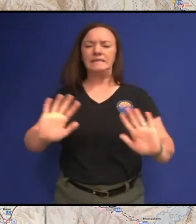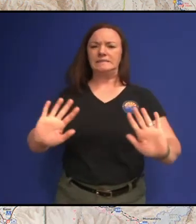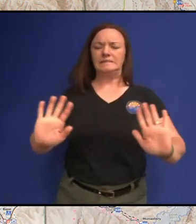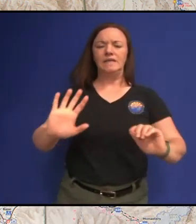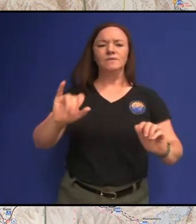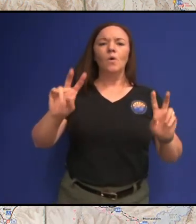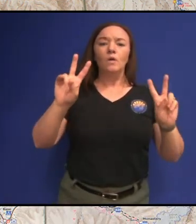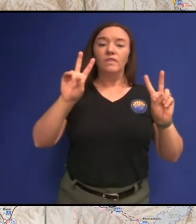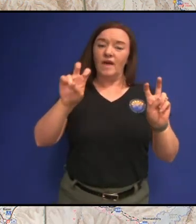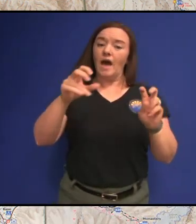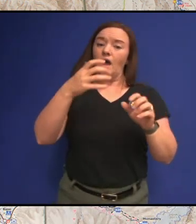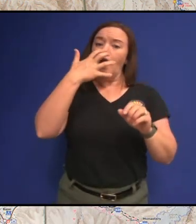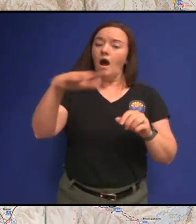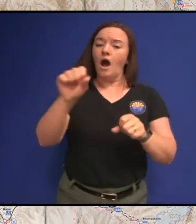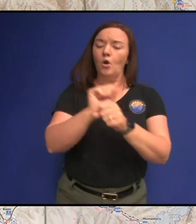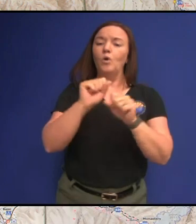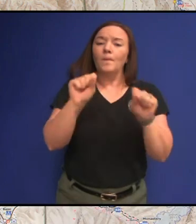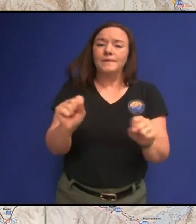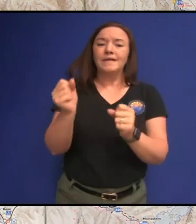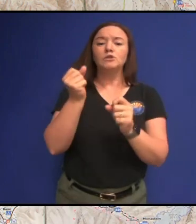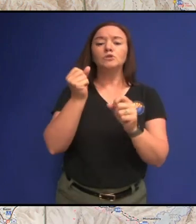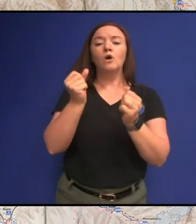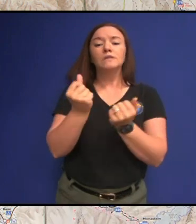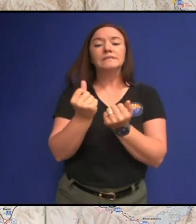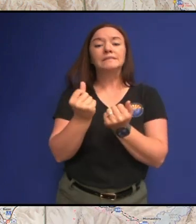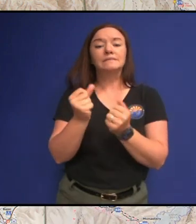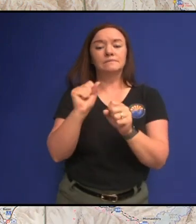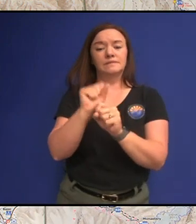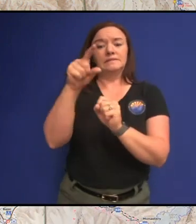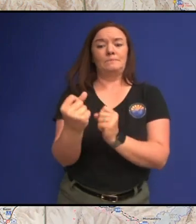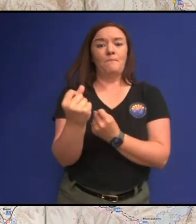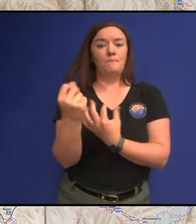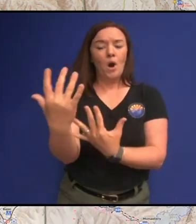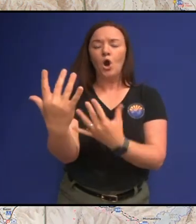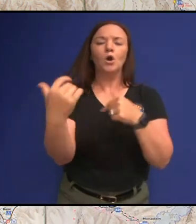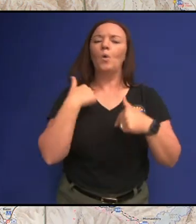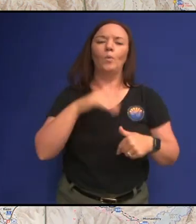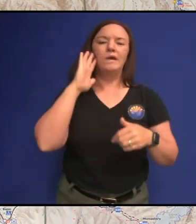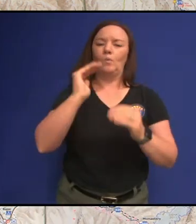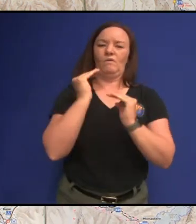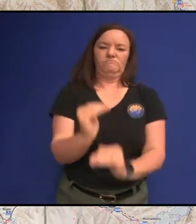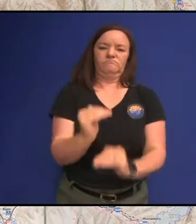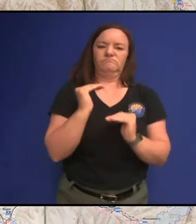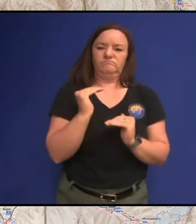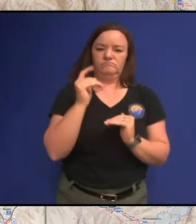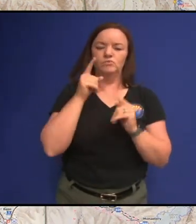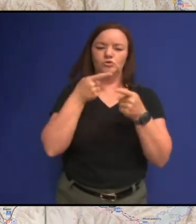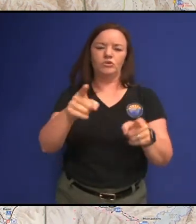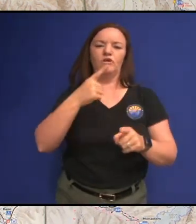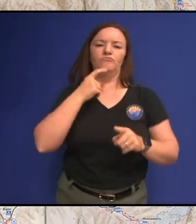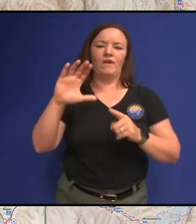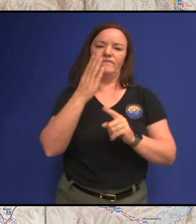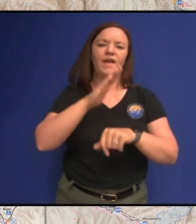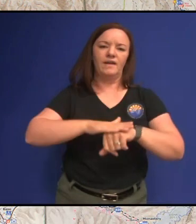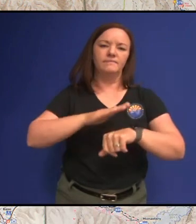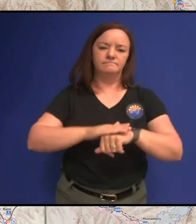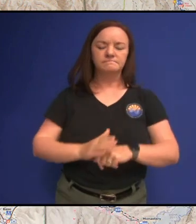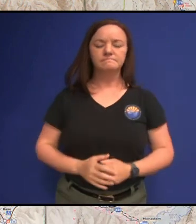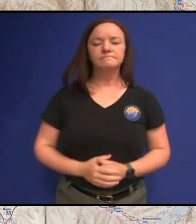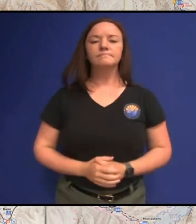couple of days, especially because we're going to be in these red flag conditions. And then we're looking forward to